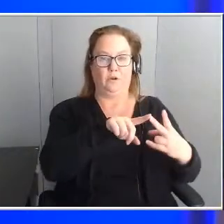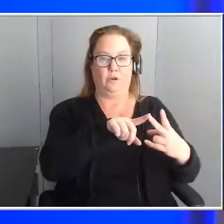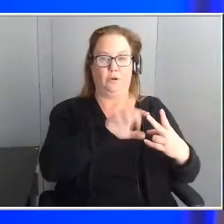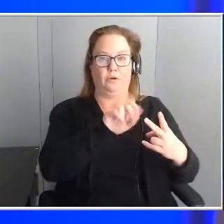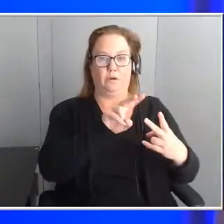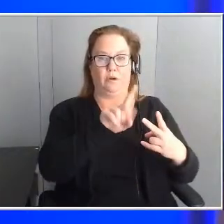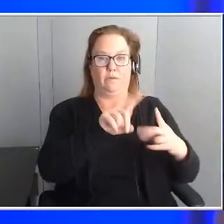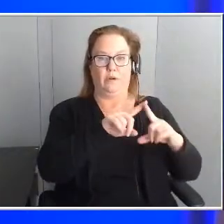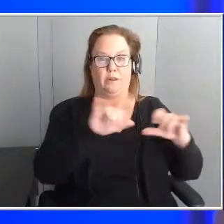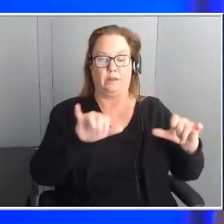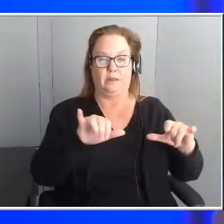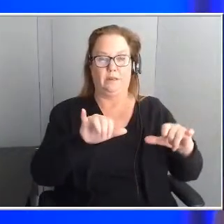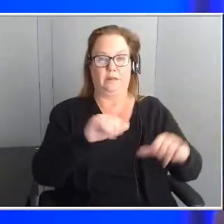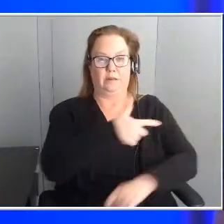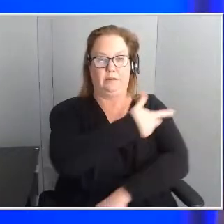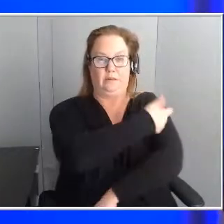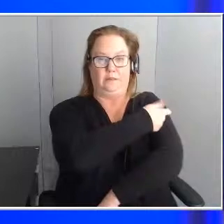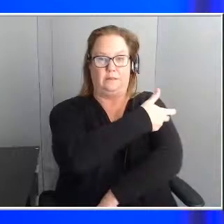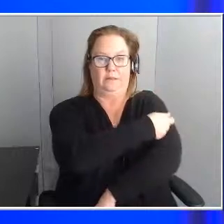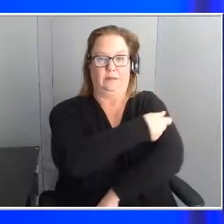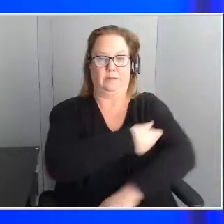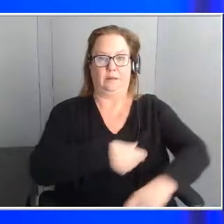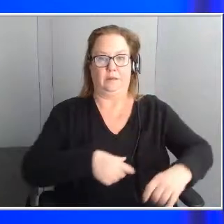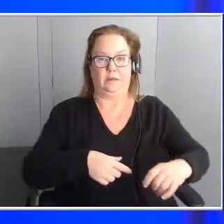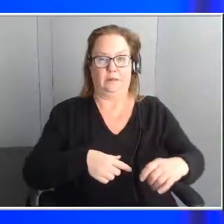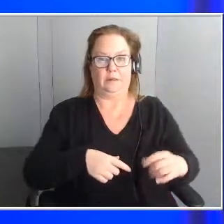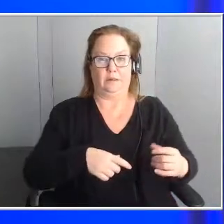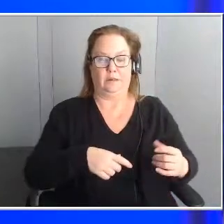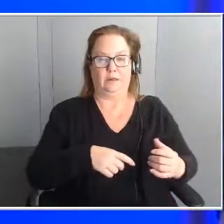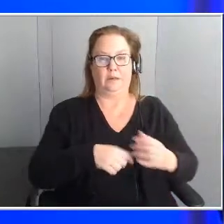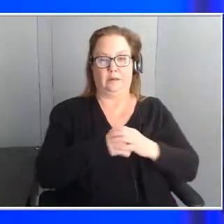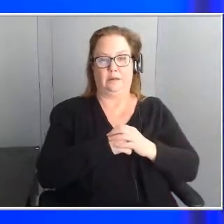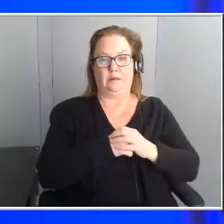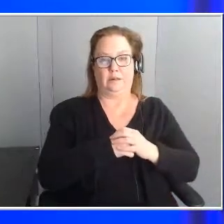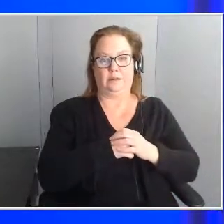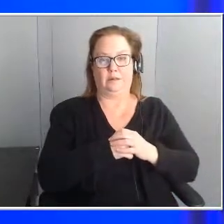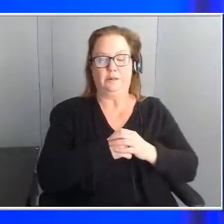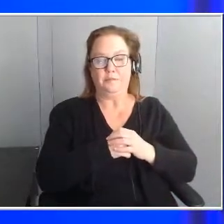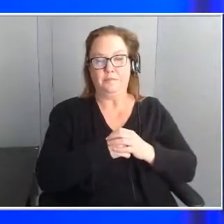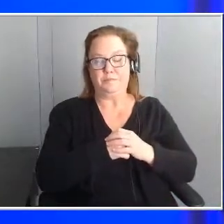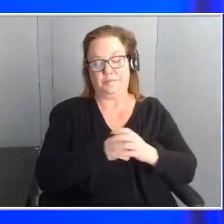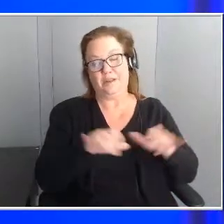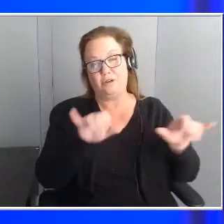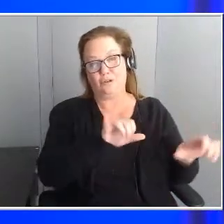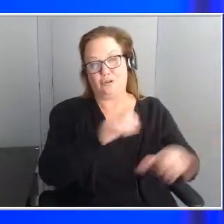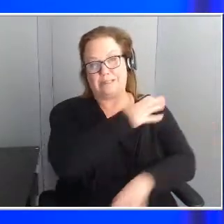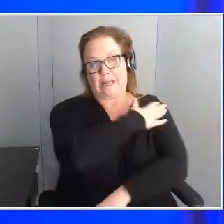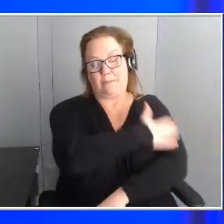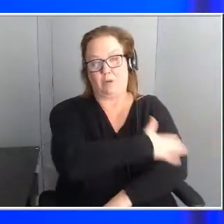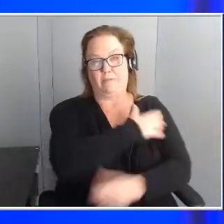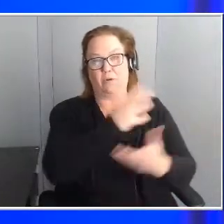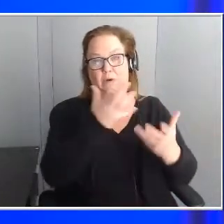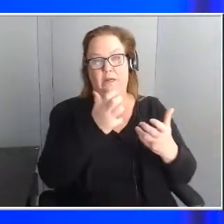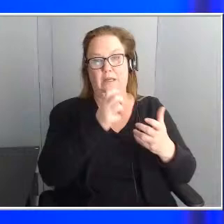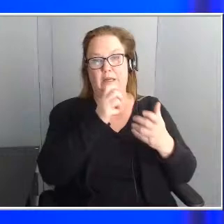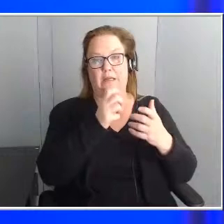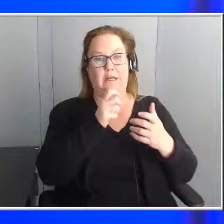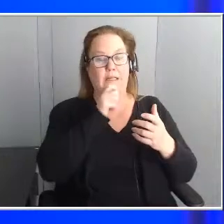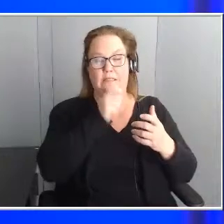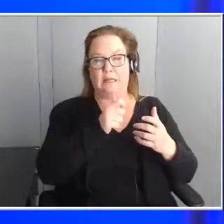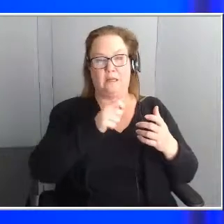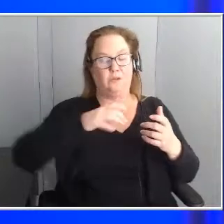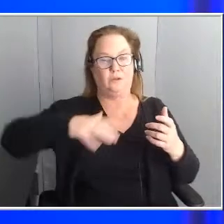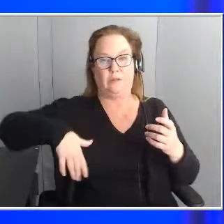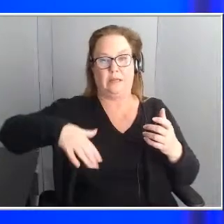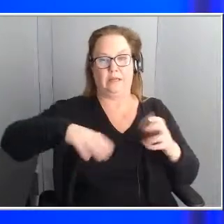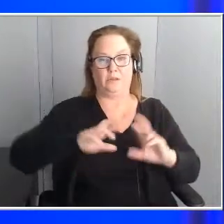in the same arm if you're a person that sleeps on your left side or something like that. So the important thing is it's not too late to get those things so that you're